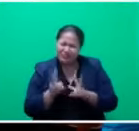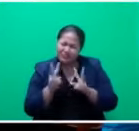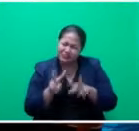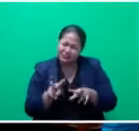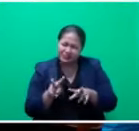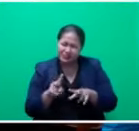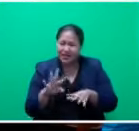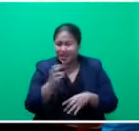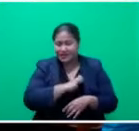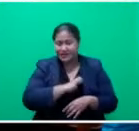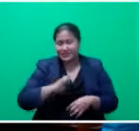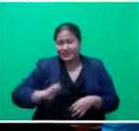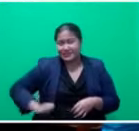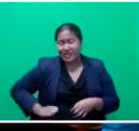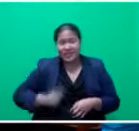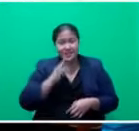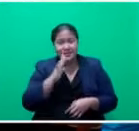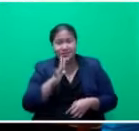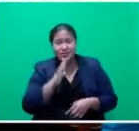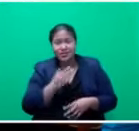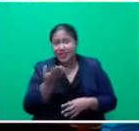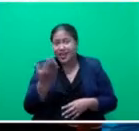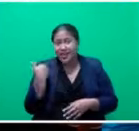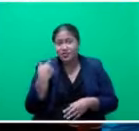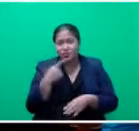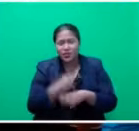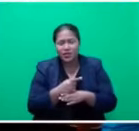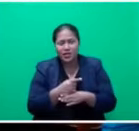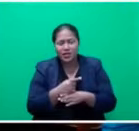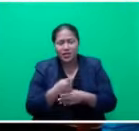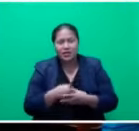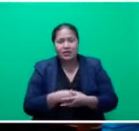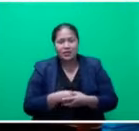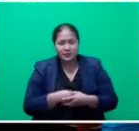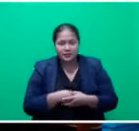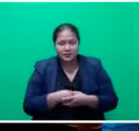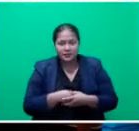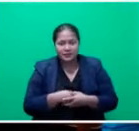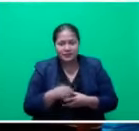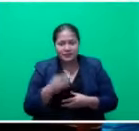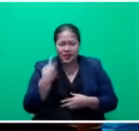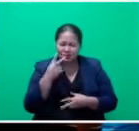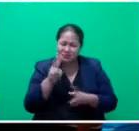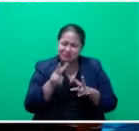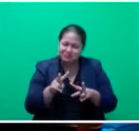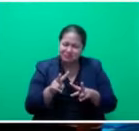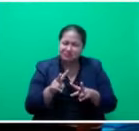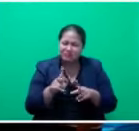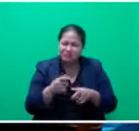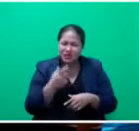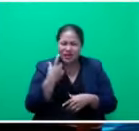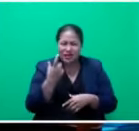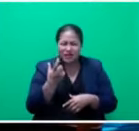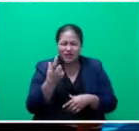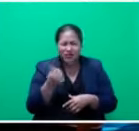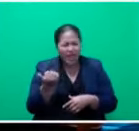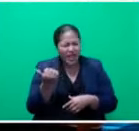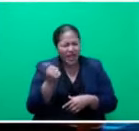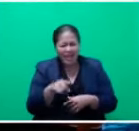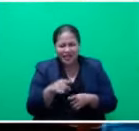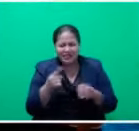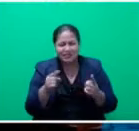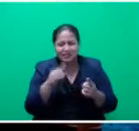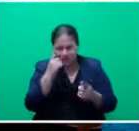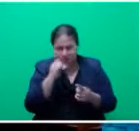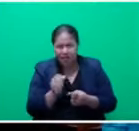week. I've looked at carefully for anything that could tell me that this